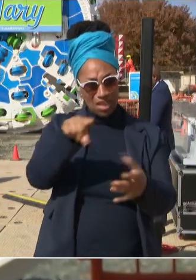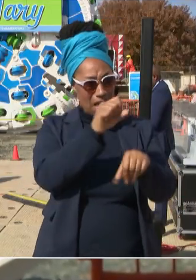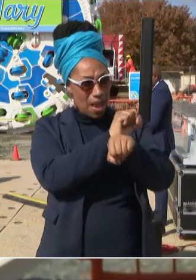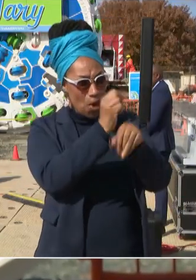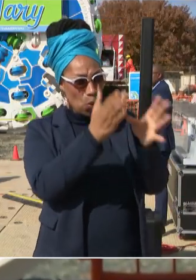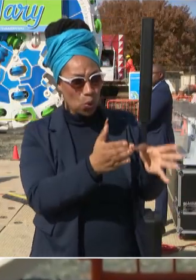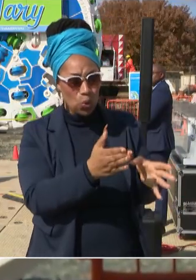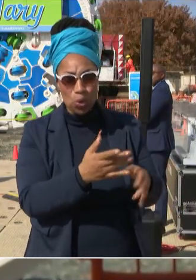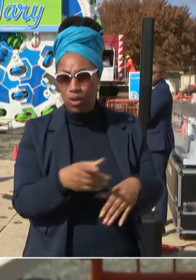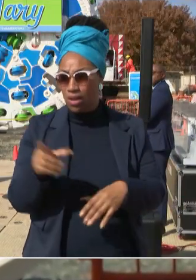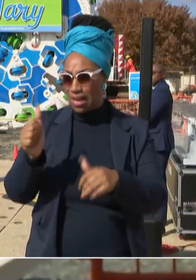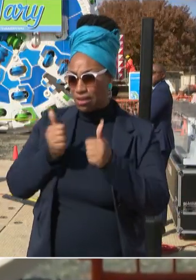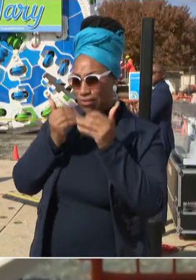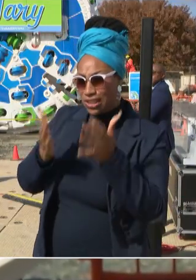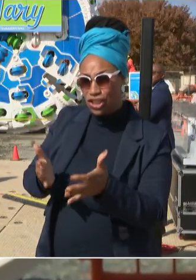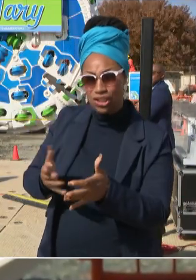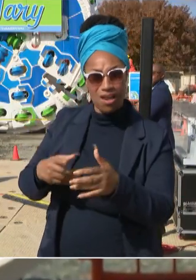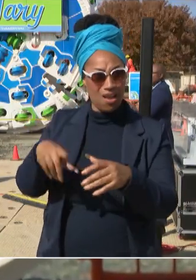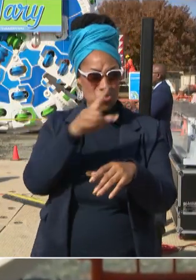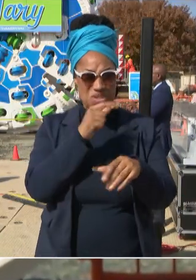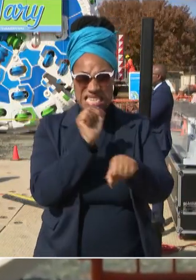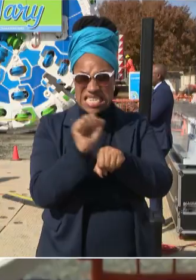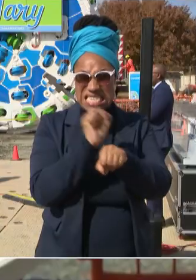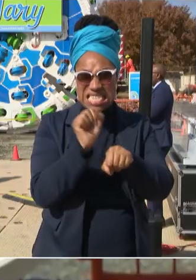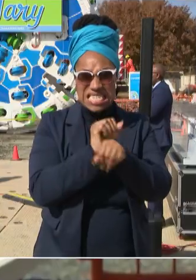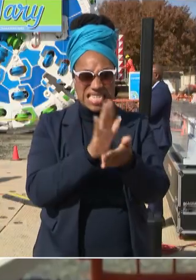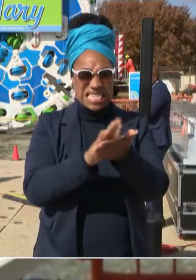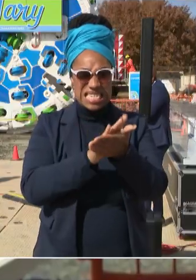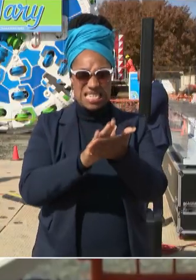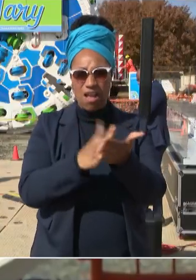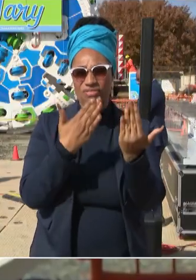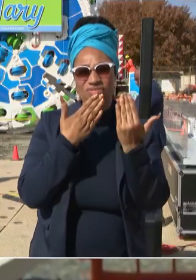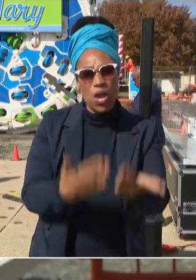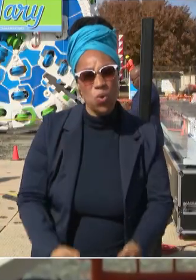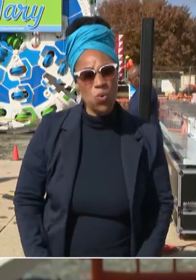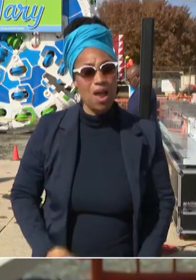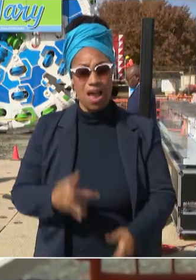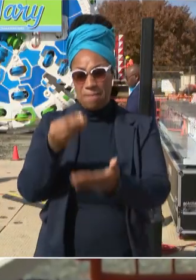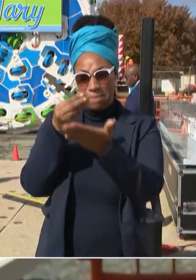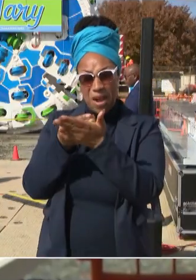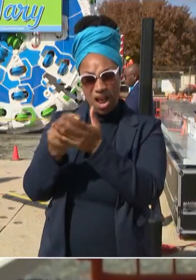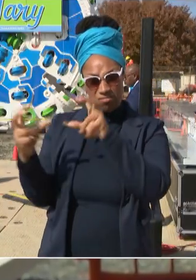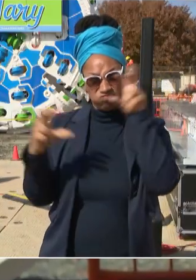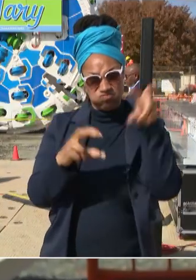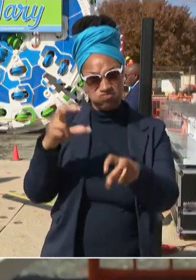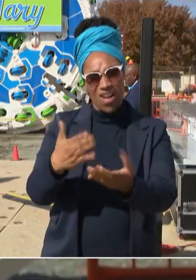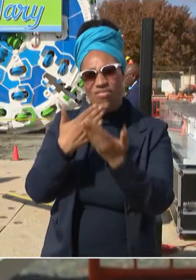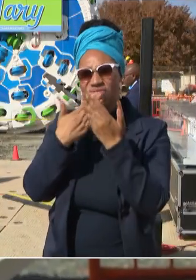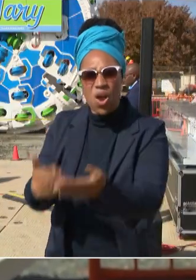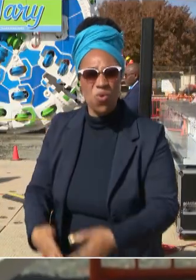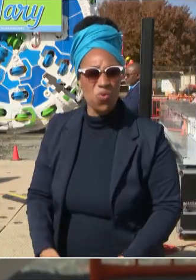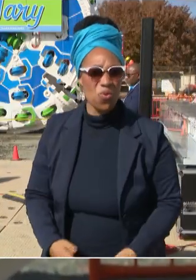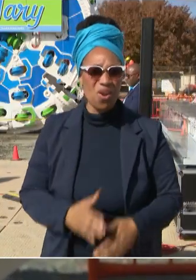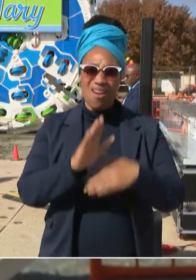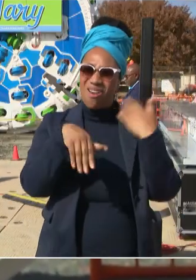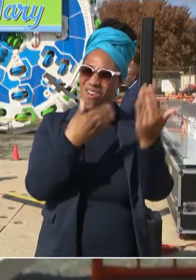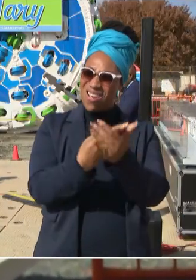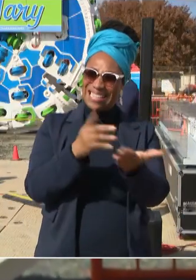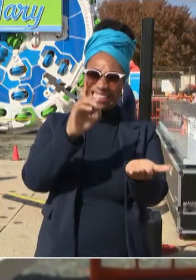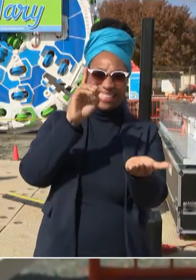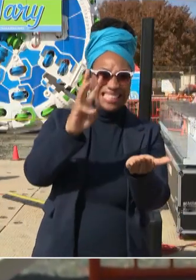a better economic driver for the city. So I want to say thank you, DC Water. Let's get it